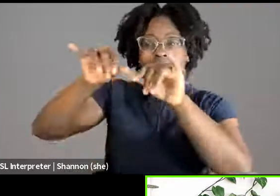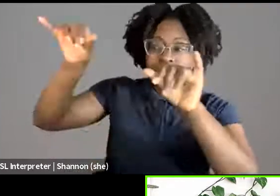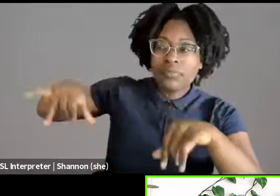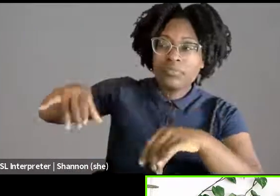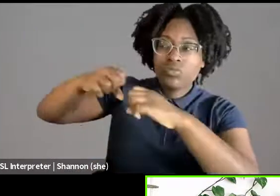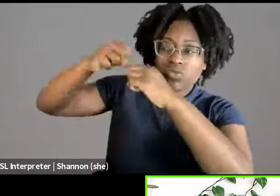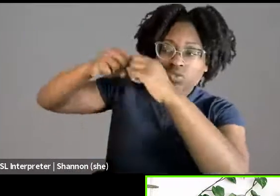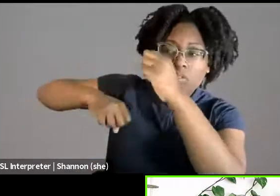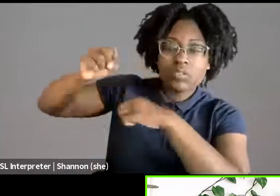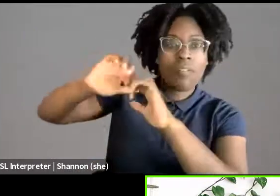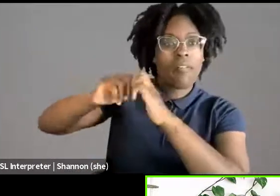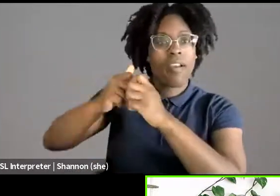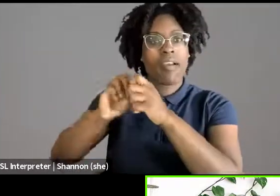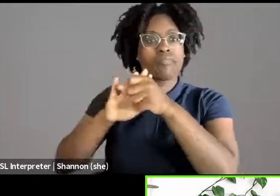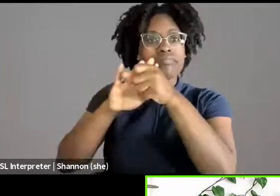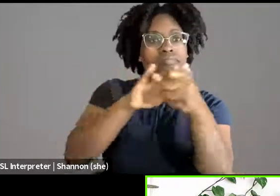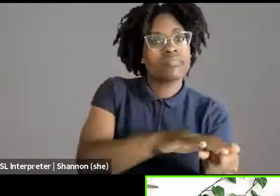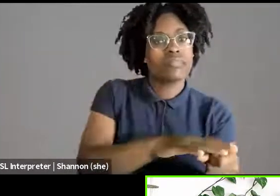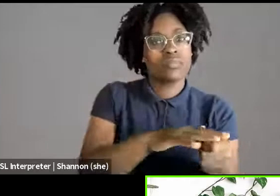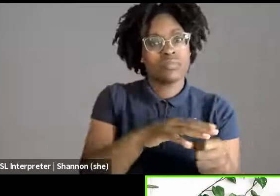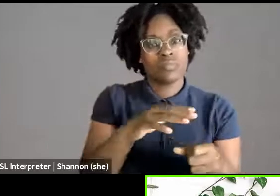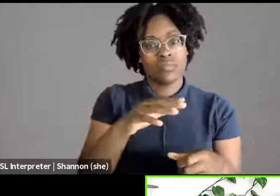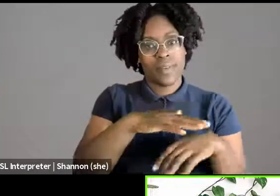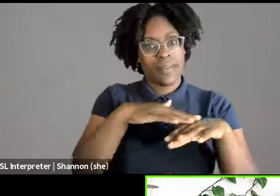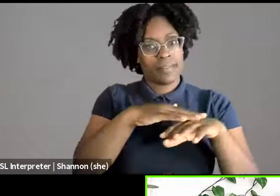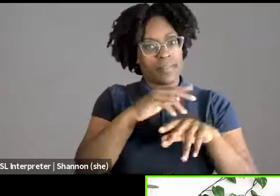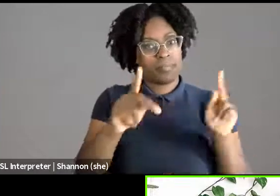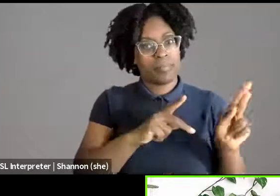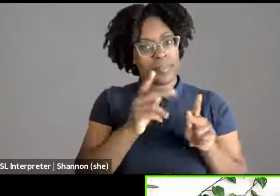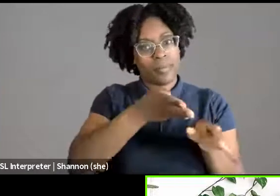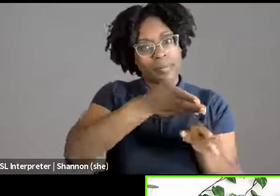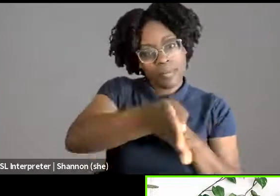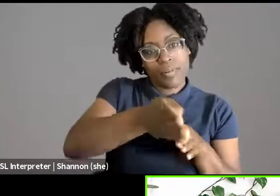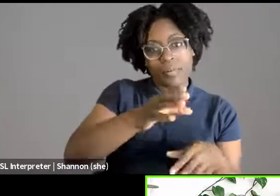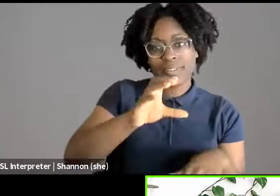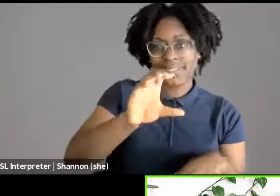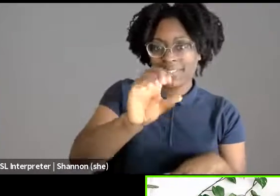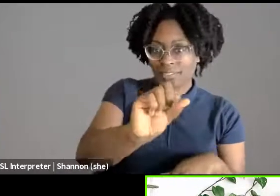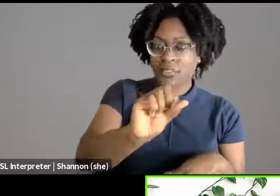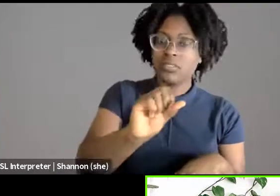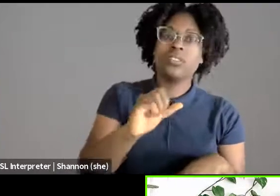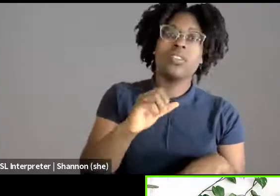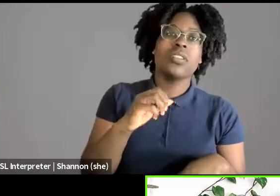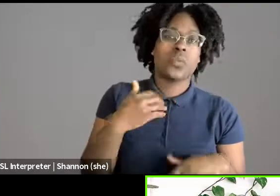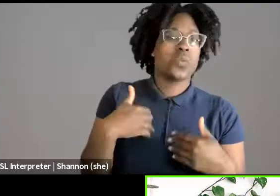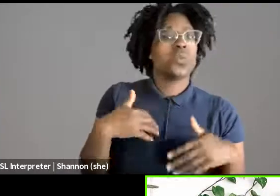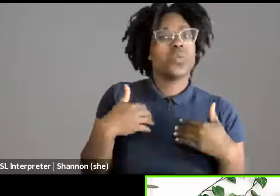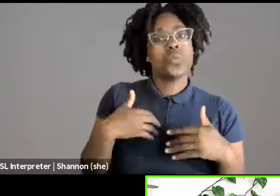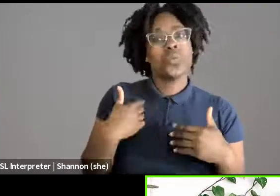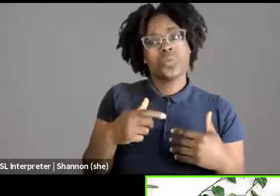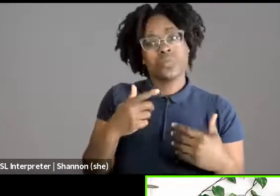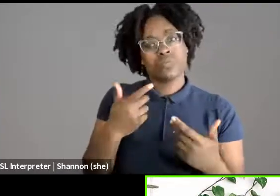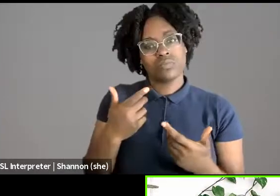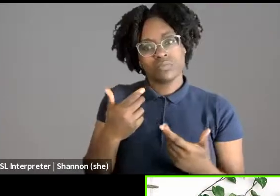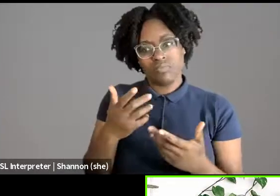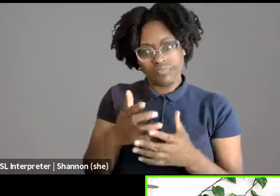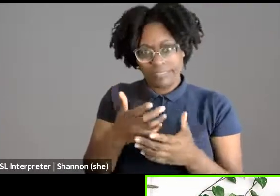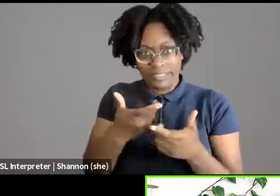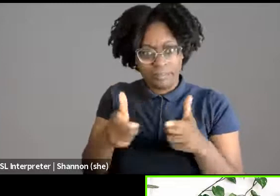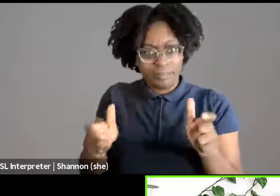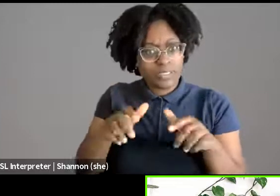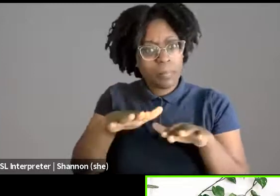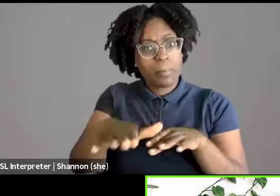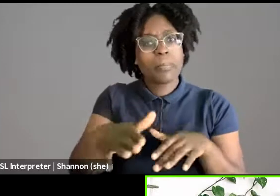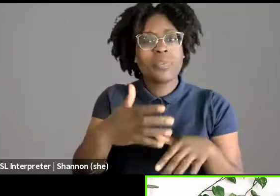huge. So I just want to thank everyone for hanging on with us through the hour to learn about this and to inform